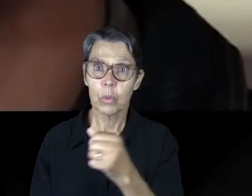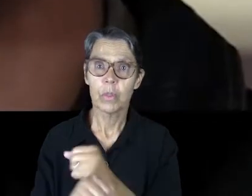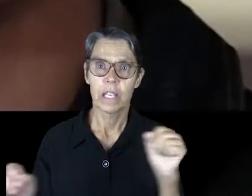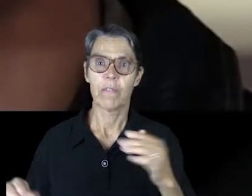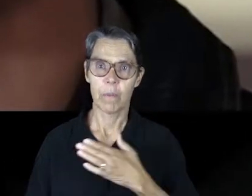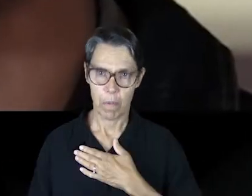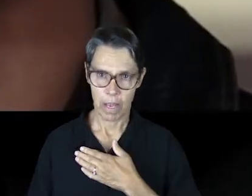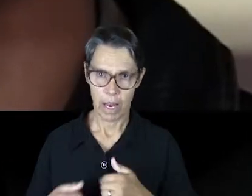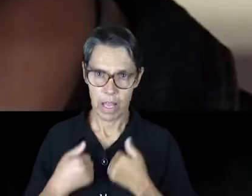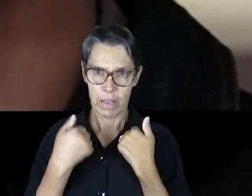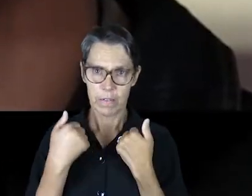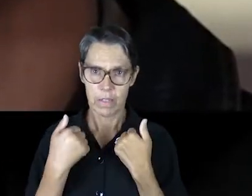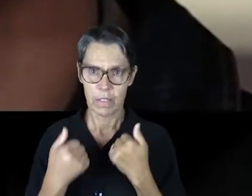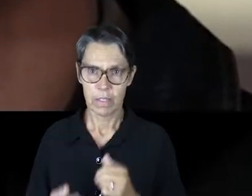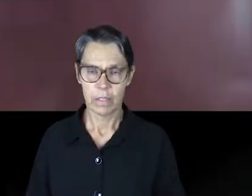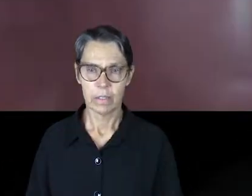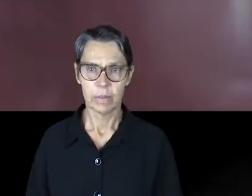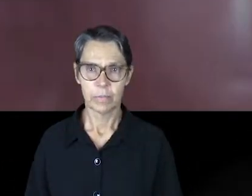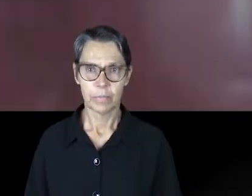You saved my life.